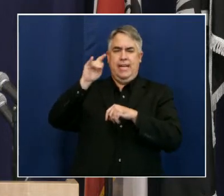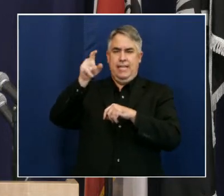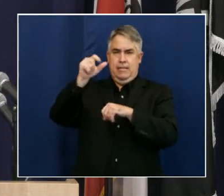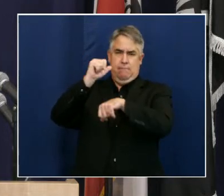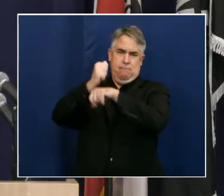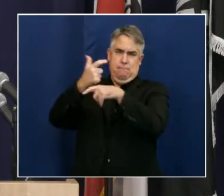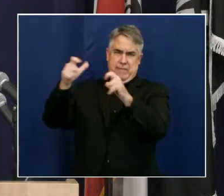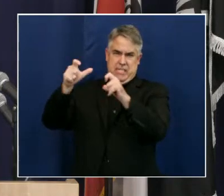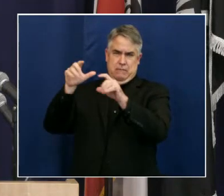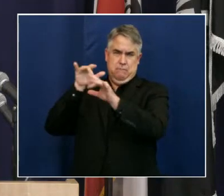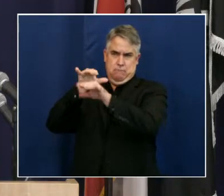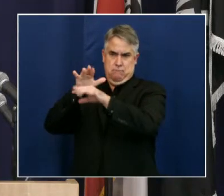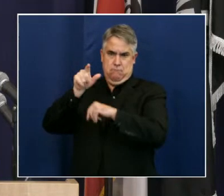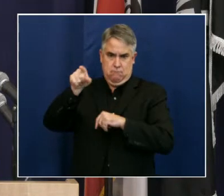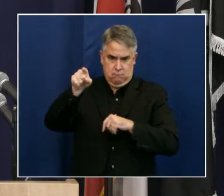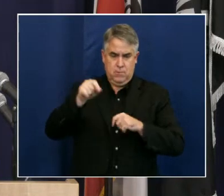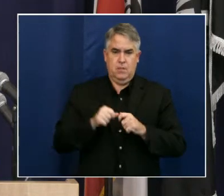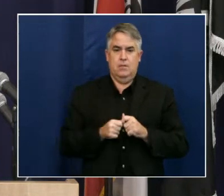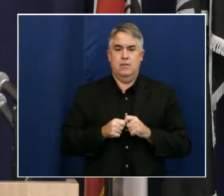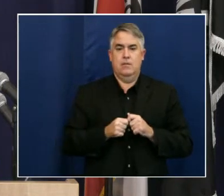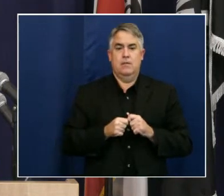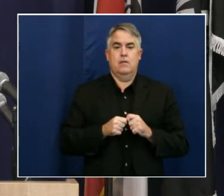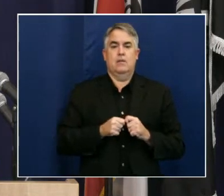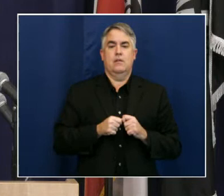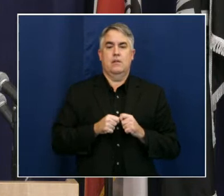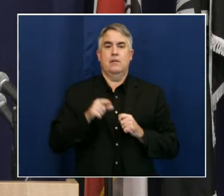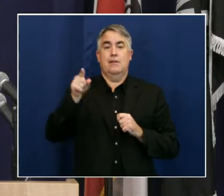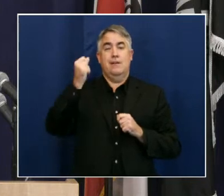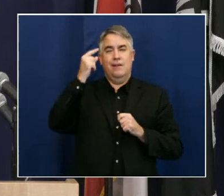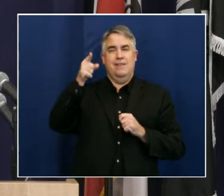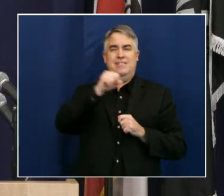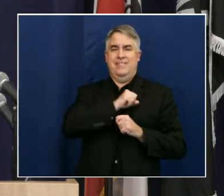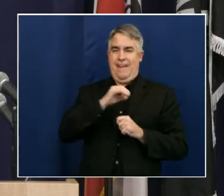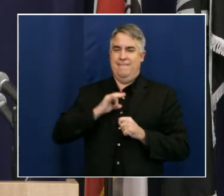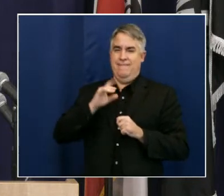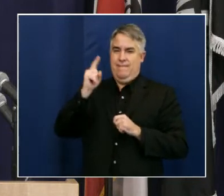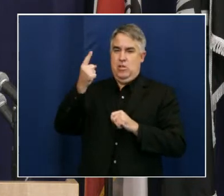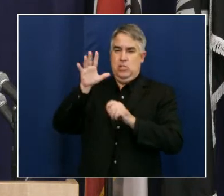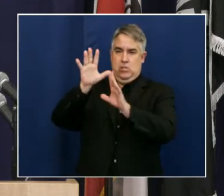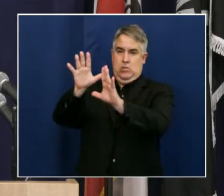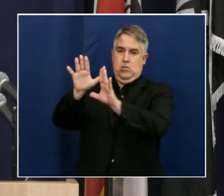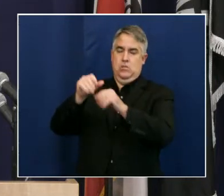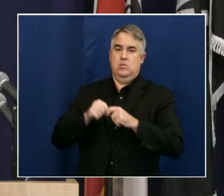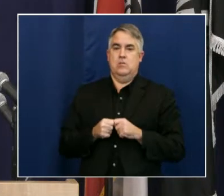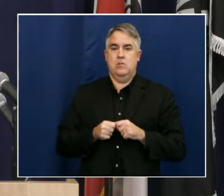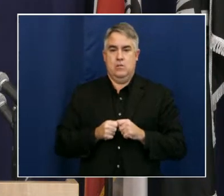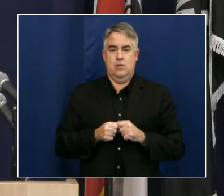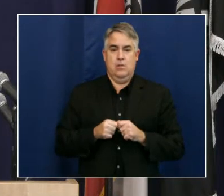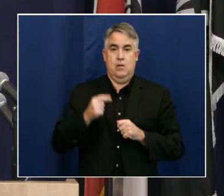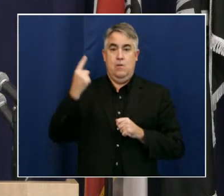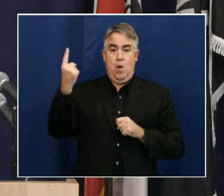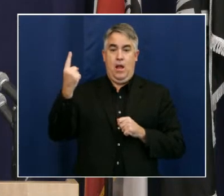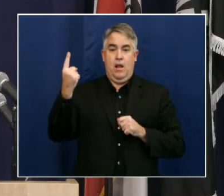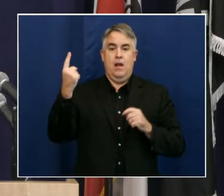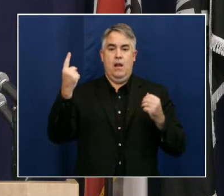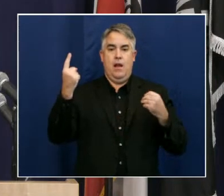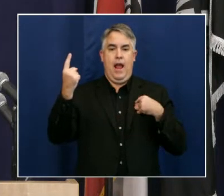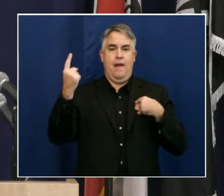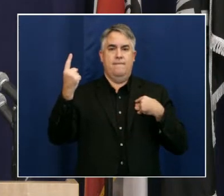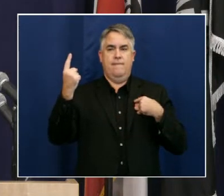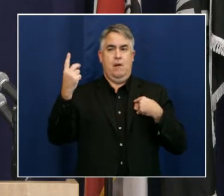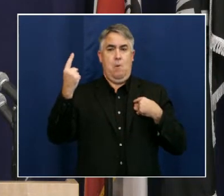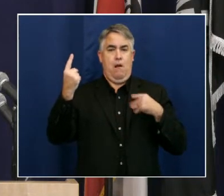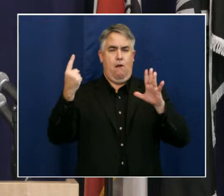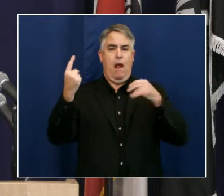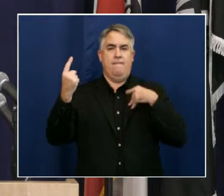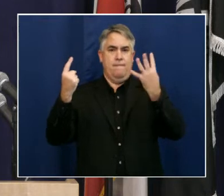and coordination and planning, but it is doable. And we plan to go from one of these to 4 of these. Our plan is in early February to open